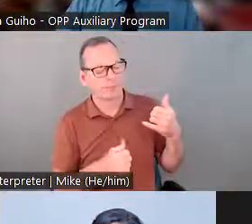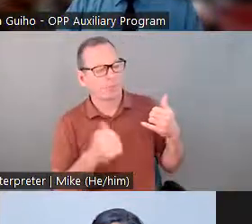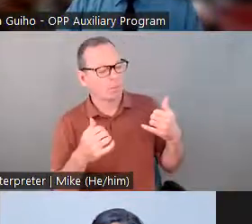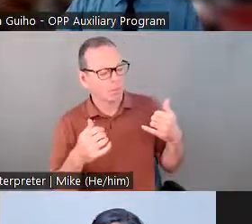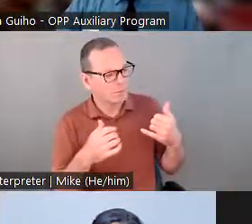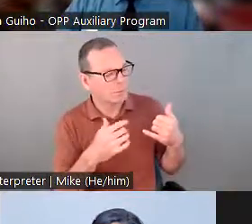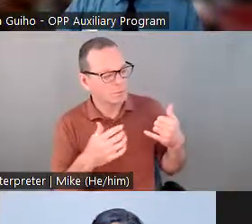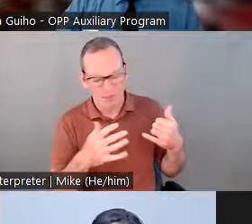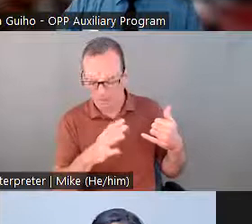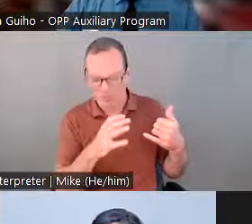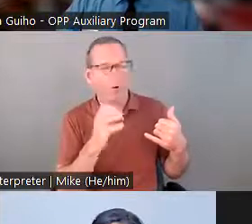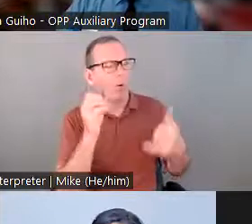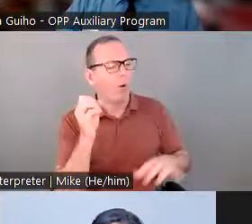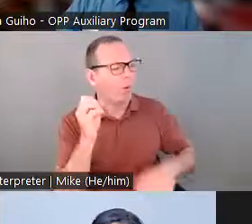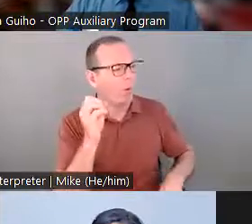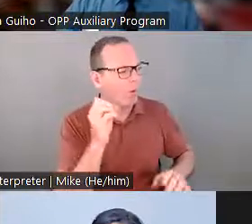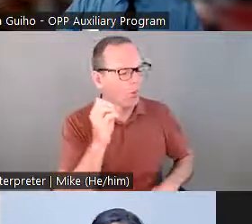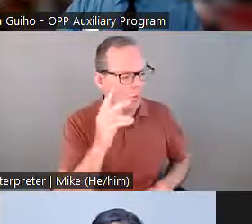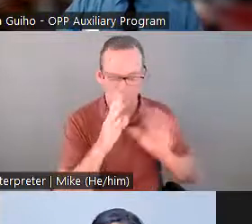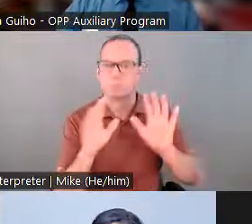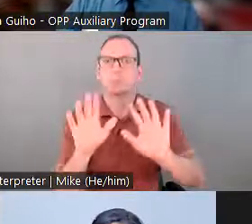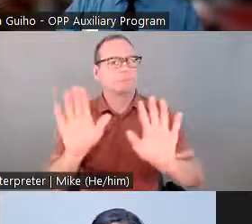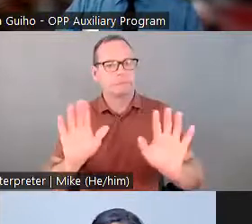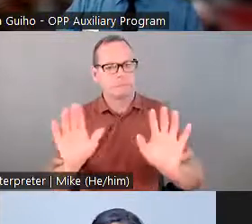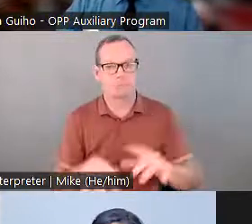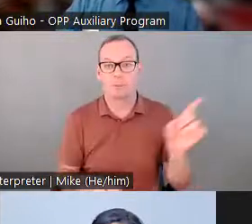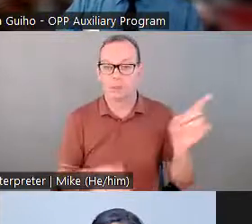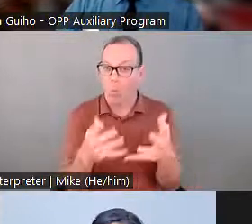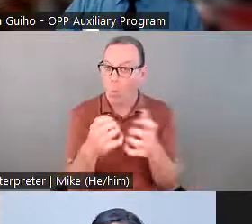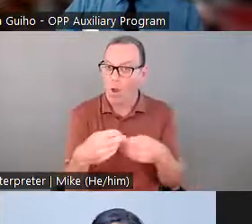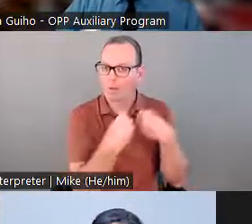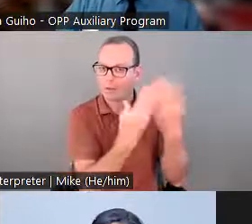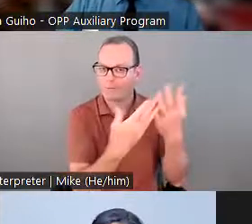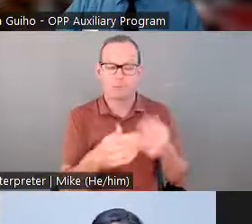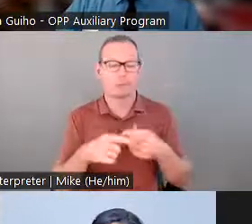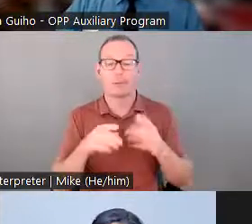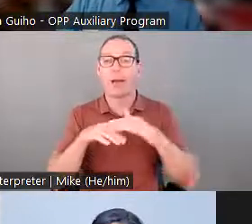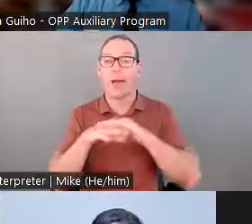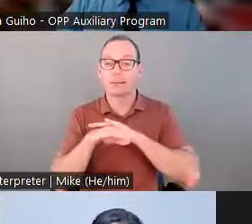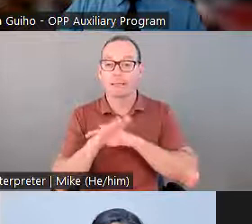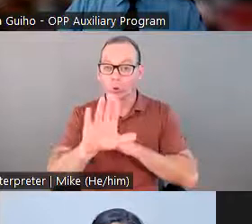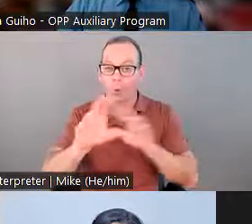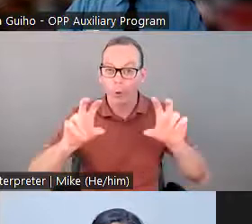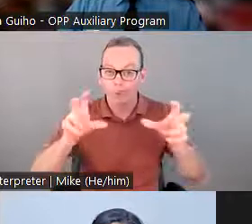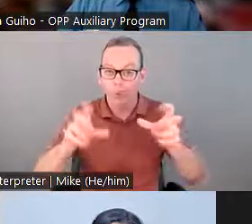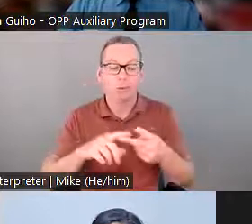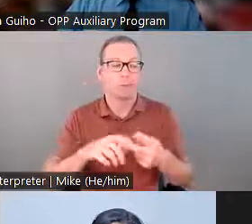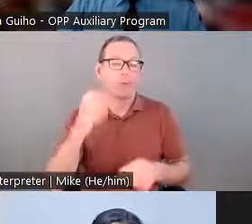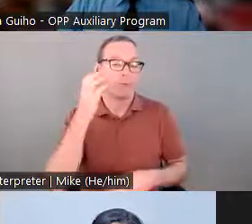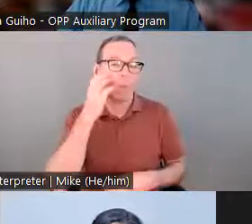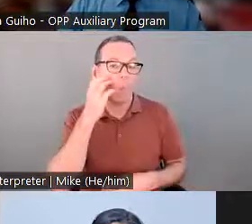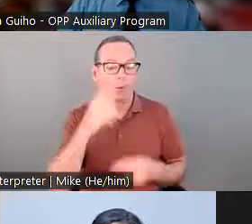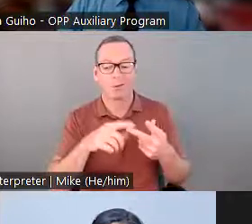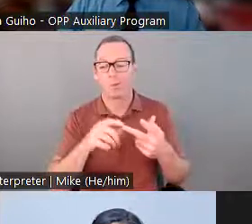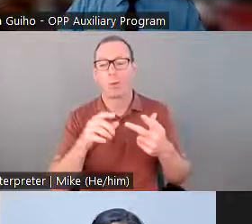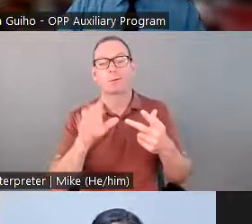your phone, your computer, they want you to log into your bank so they can show you. Never do that. And obviously for